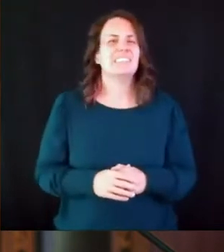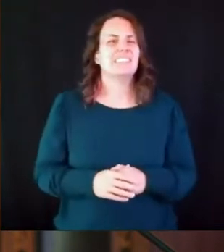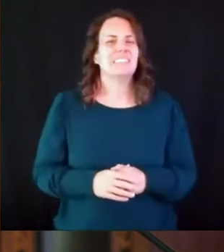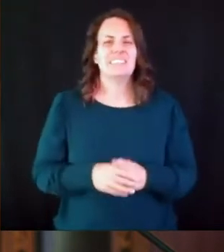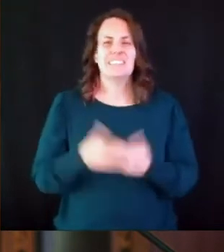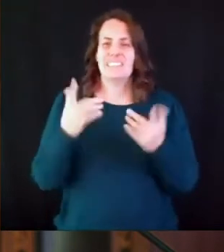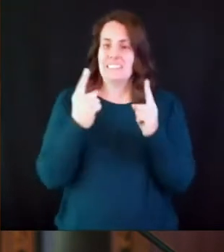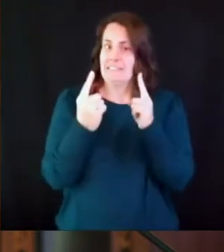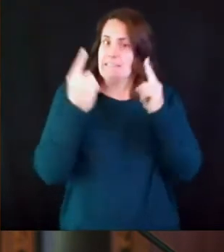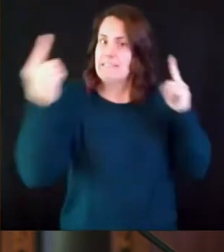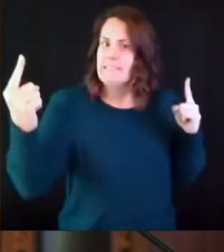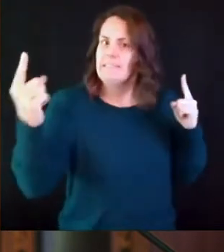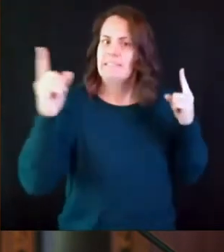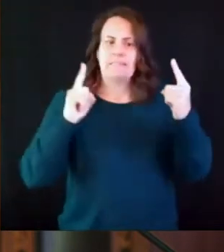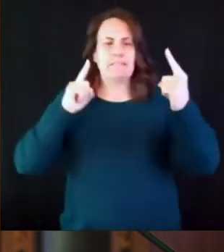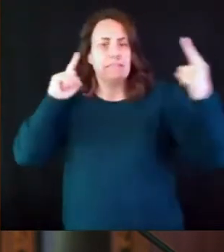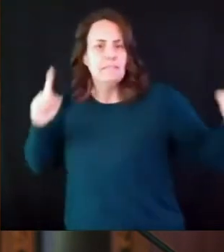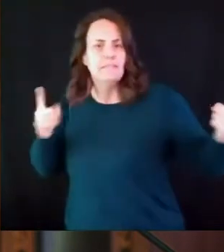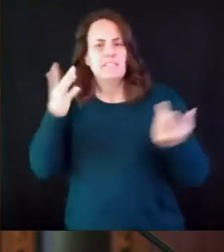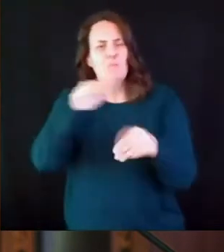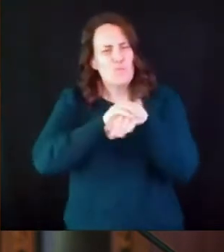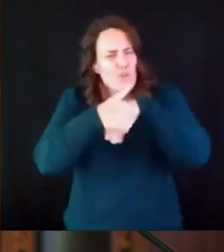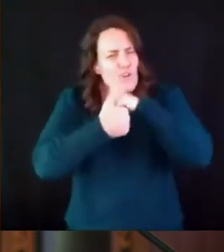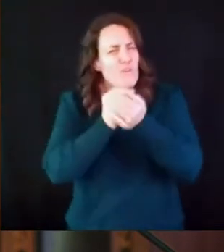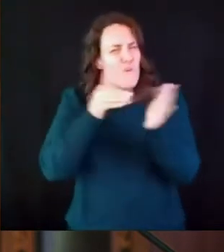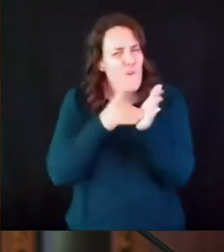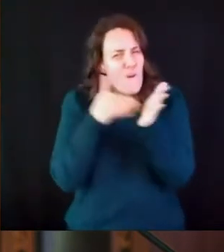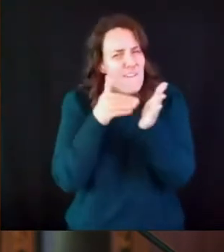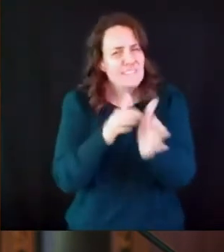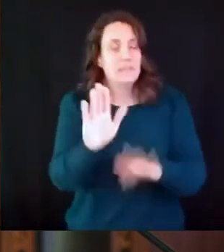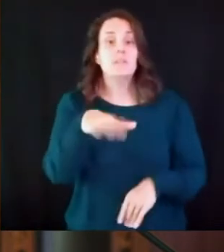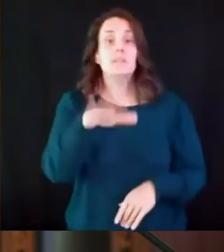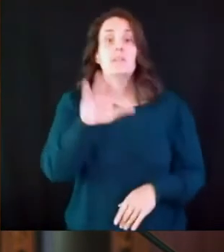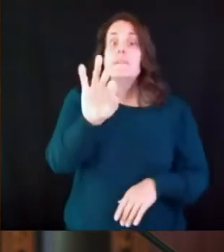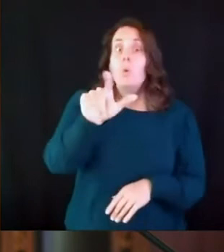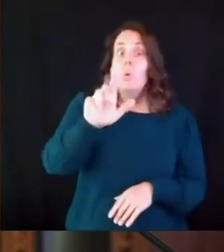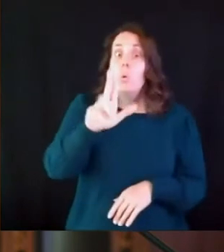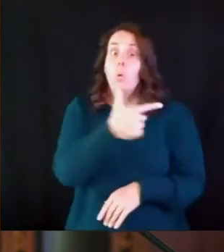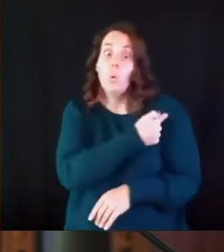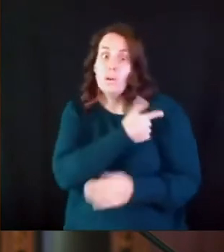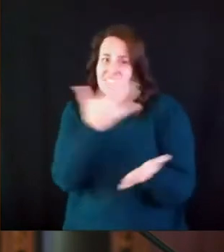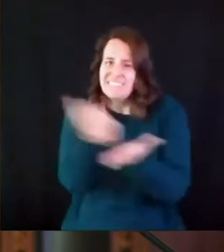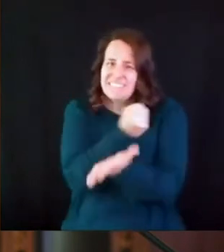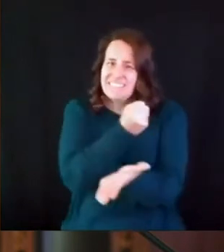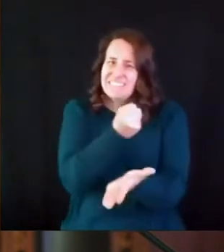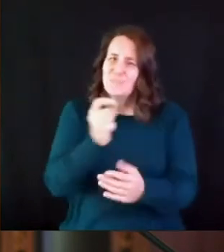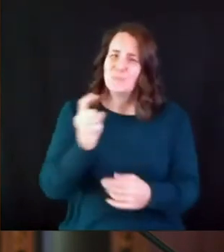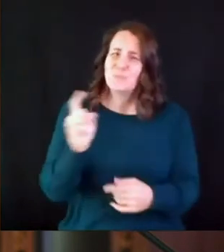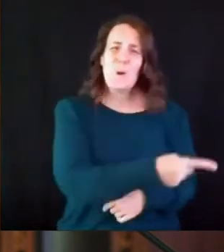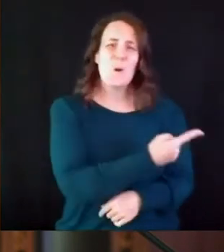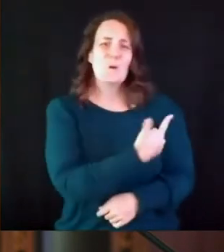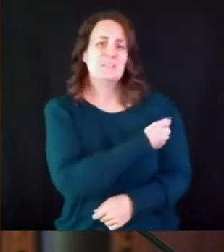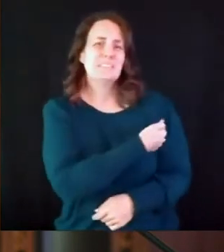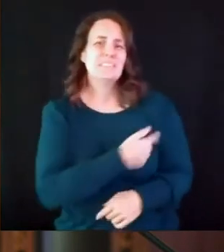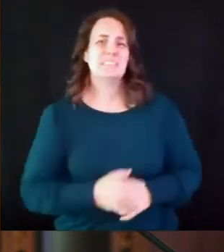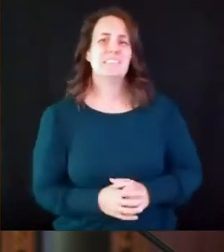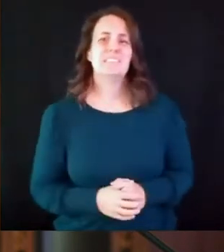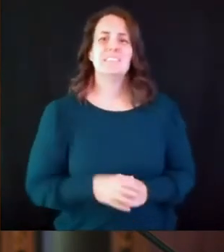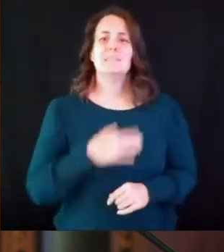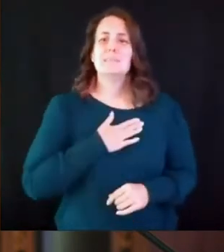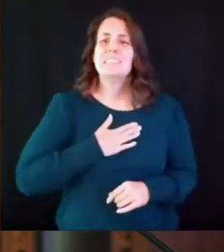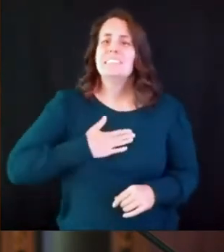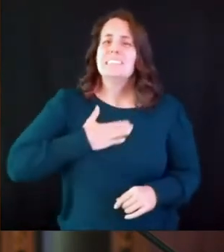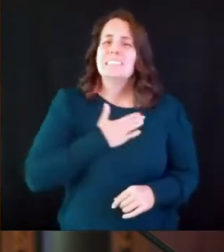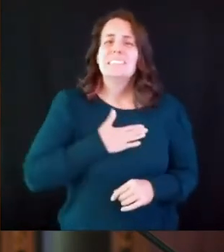or have been exposed to COVID-19, please get tested, quarantine, answer the call of the contact tracers,